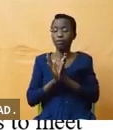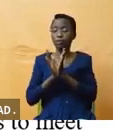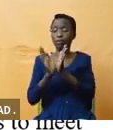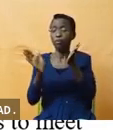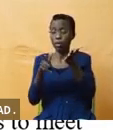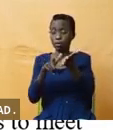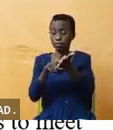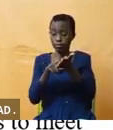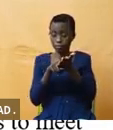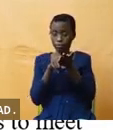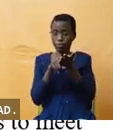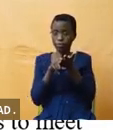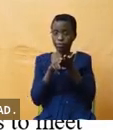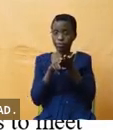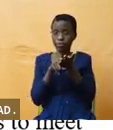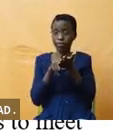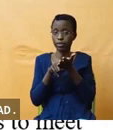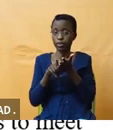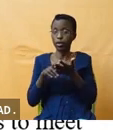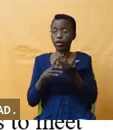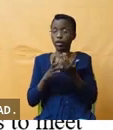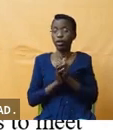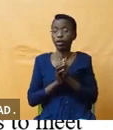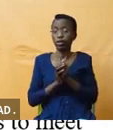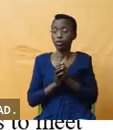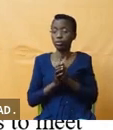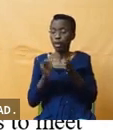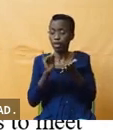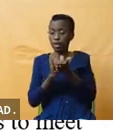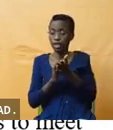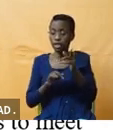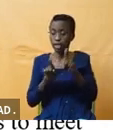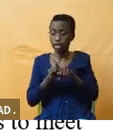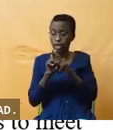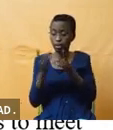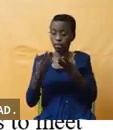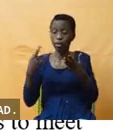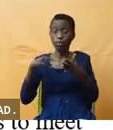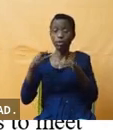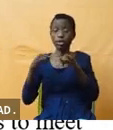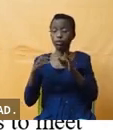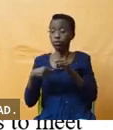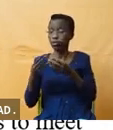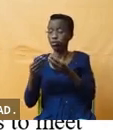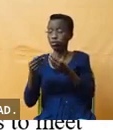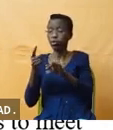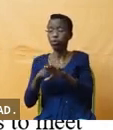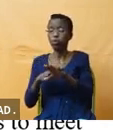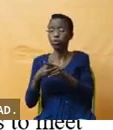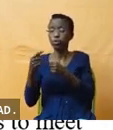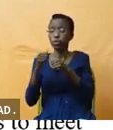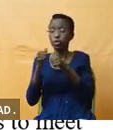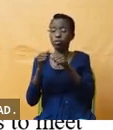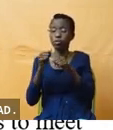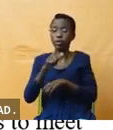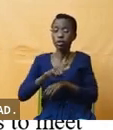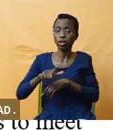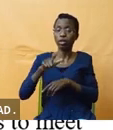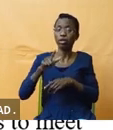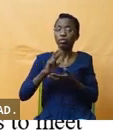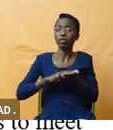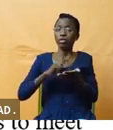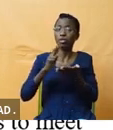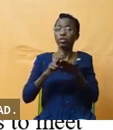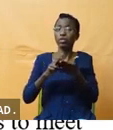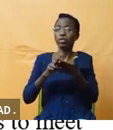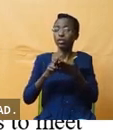public finance generally brings is the very thing that we are trying to solve whenever we're talking about domestic resource mobilization, because the